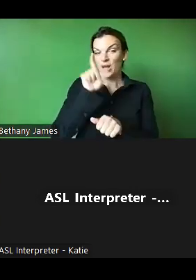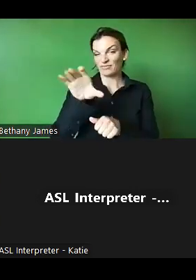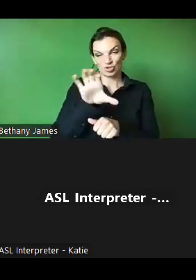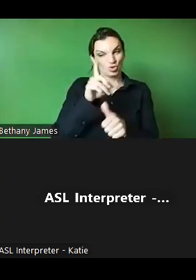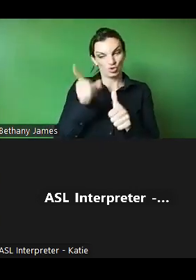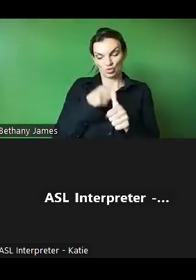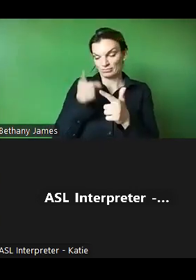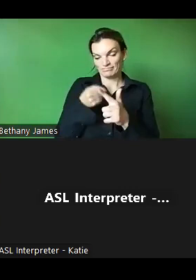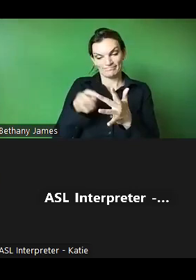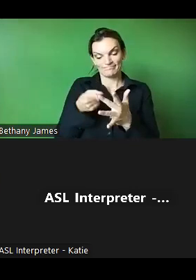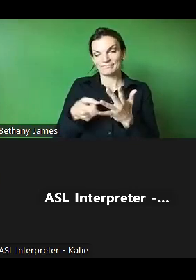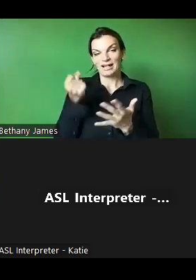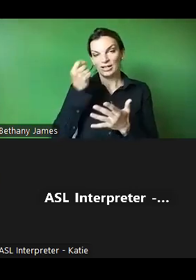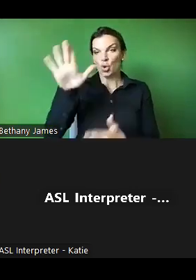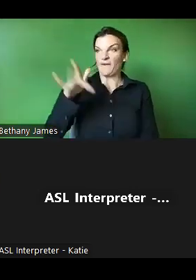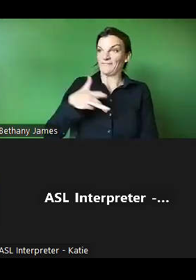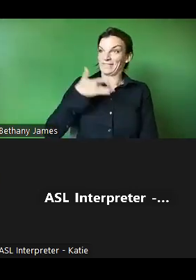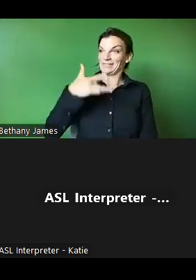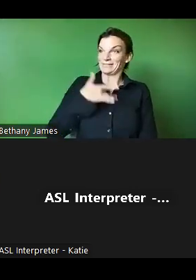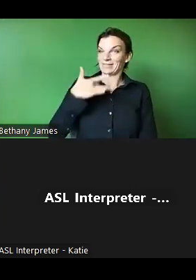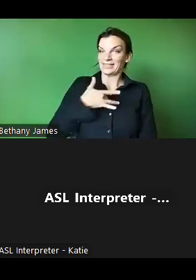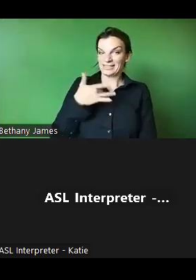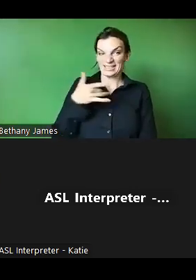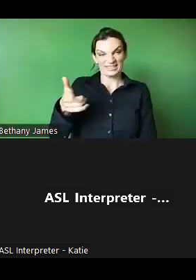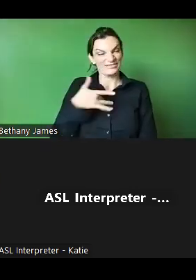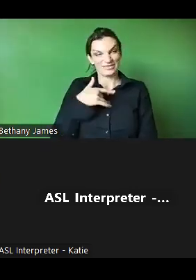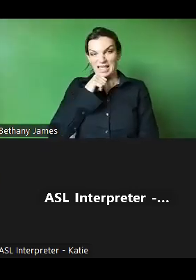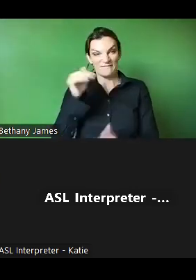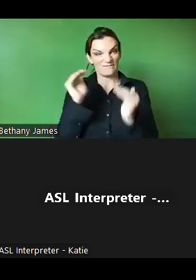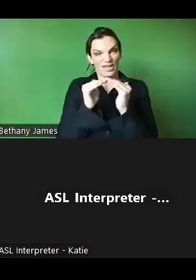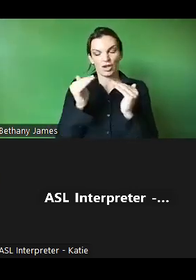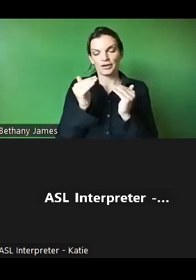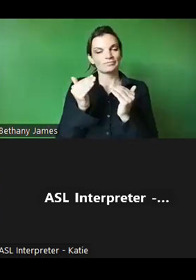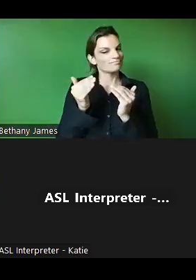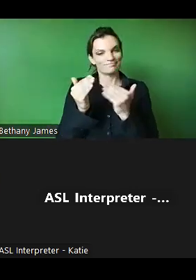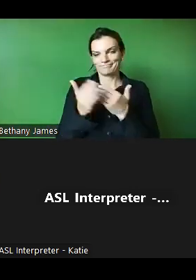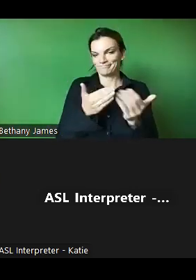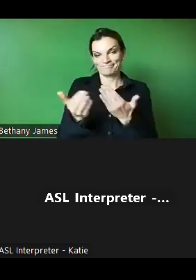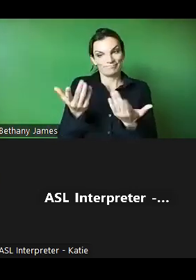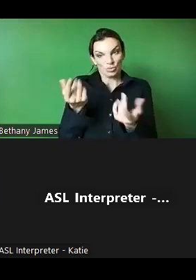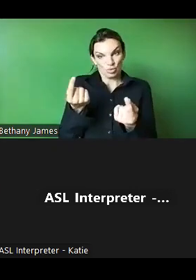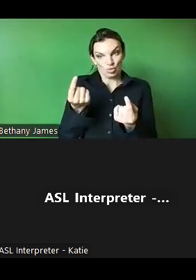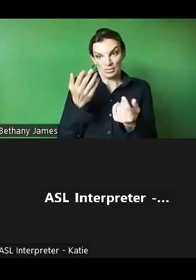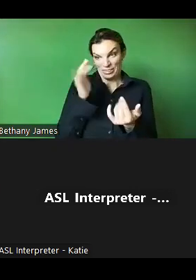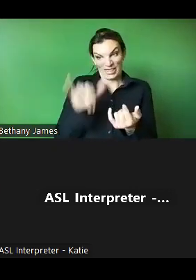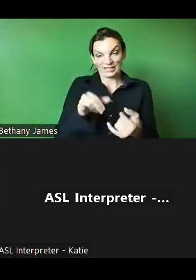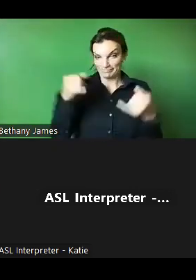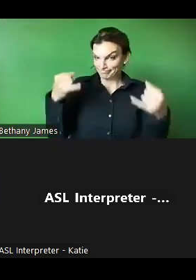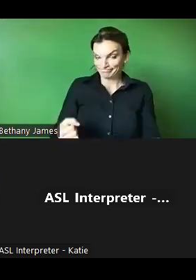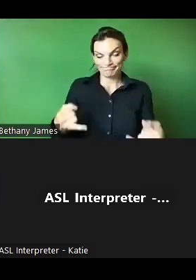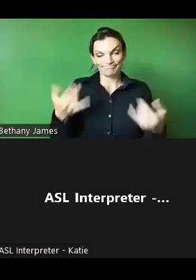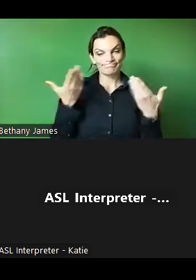matter what you feel about how unfair those facts are, how do you want to work within these boundaries? And she has